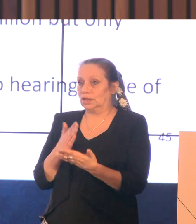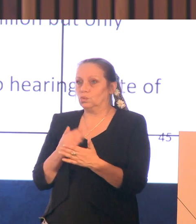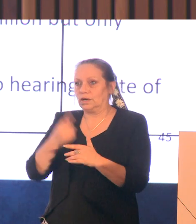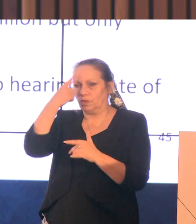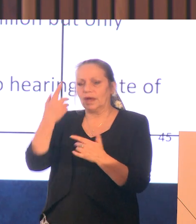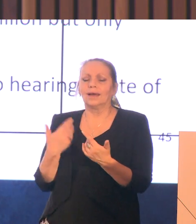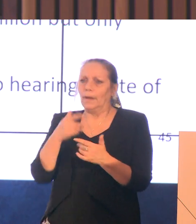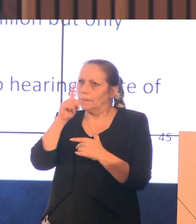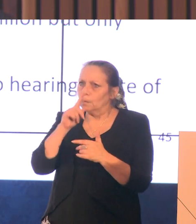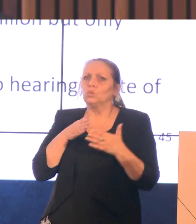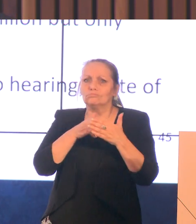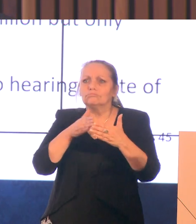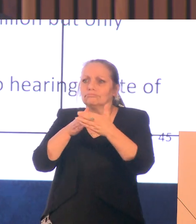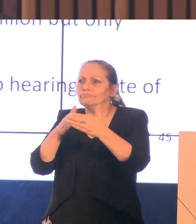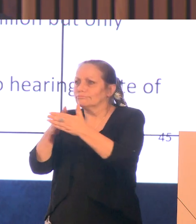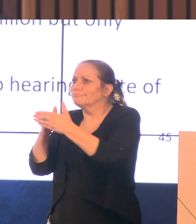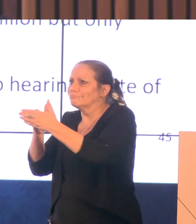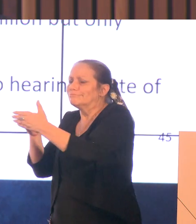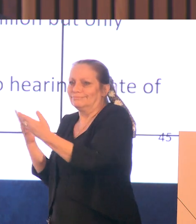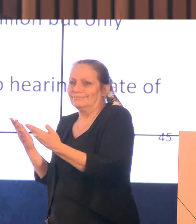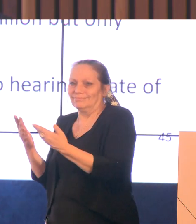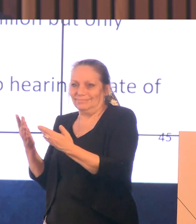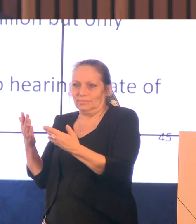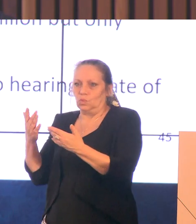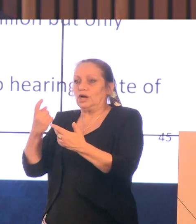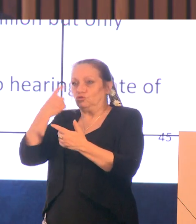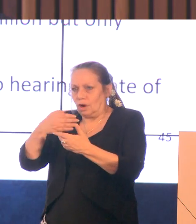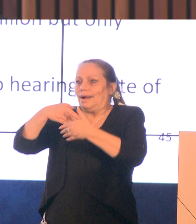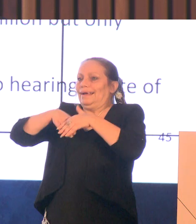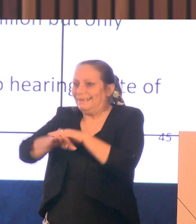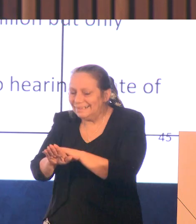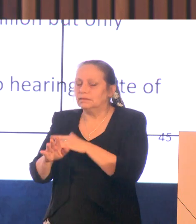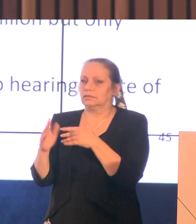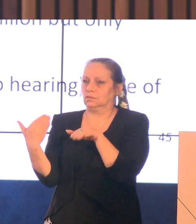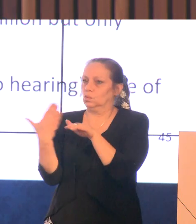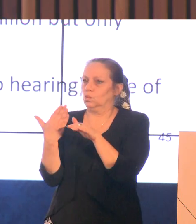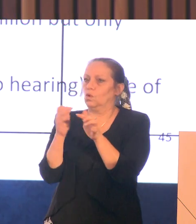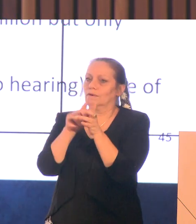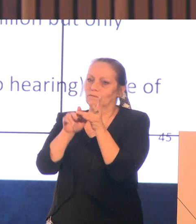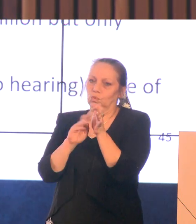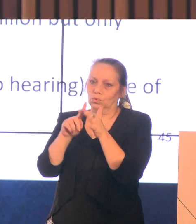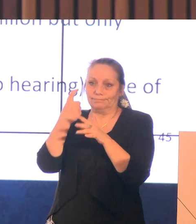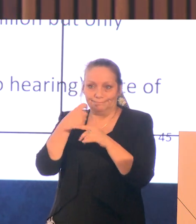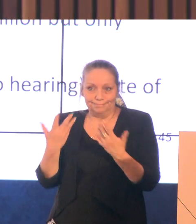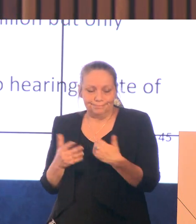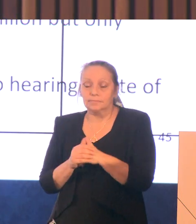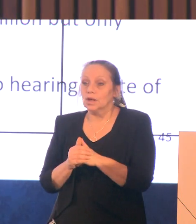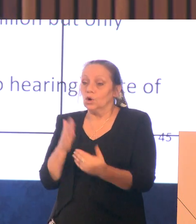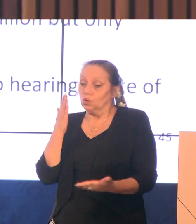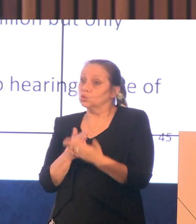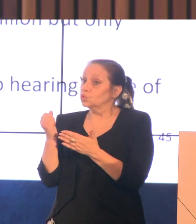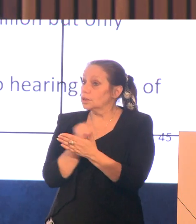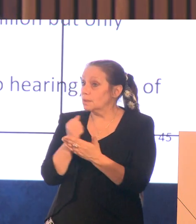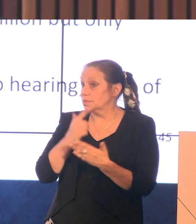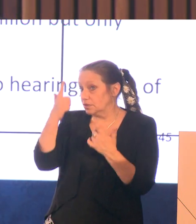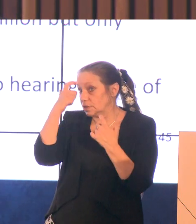the barriers that people with disability face when they enter and try and stay in the workforce. The official figures